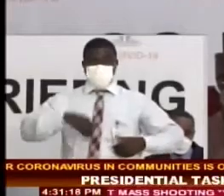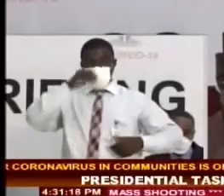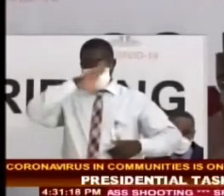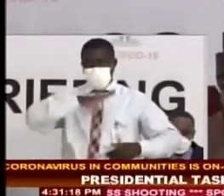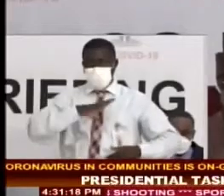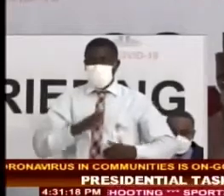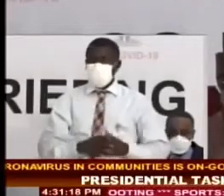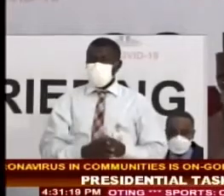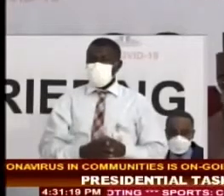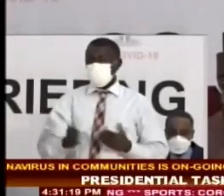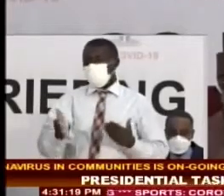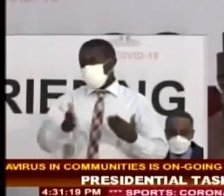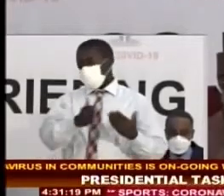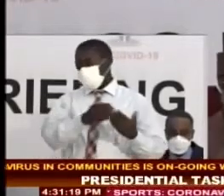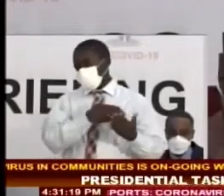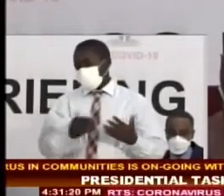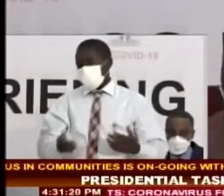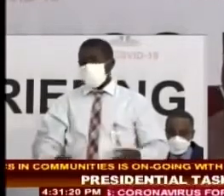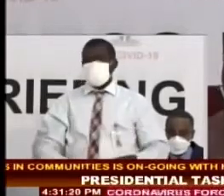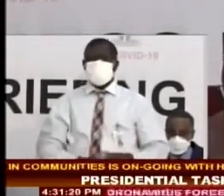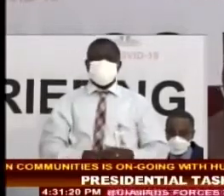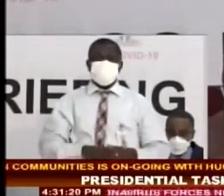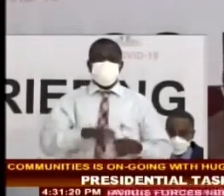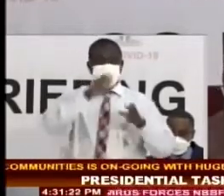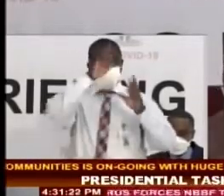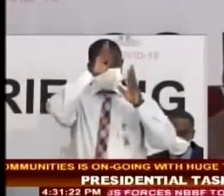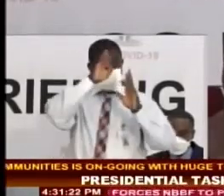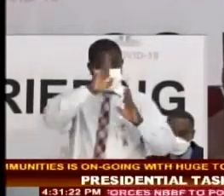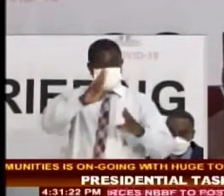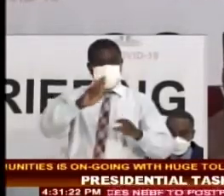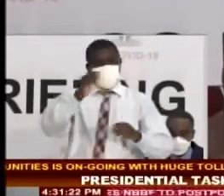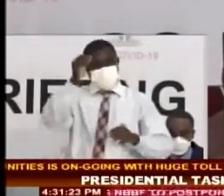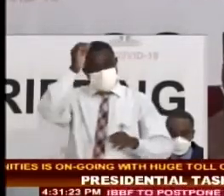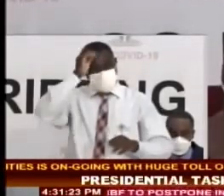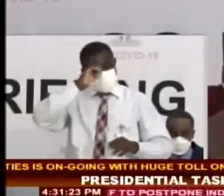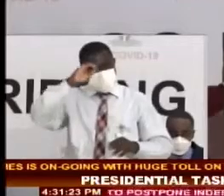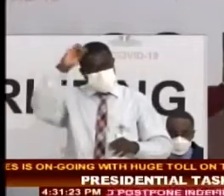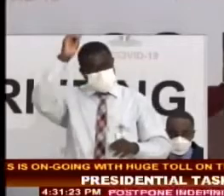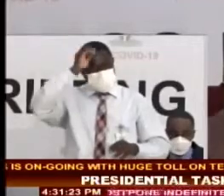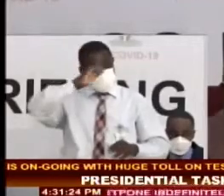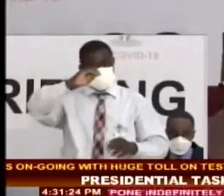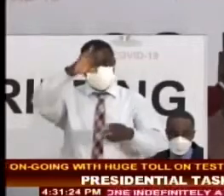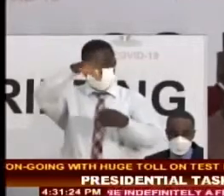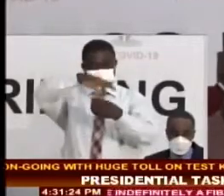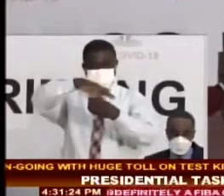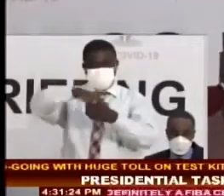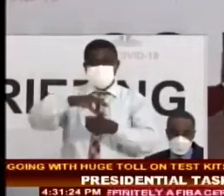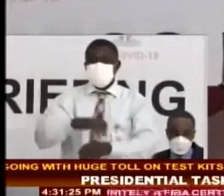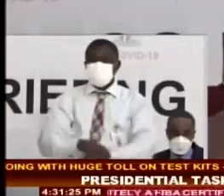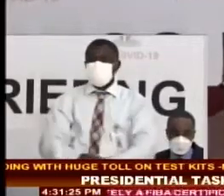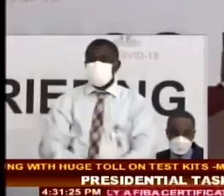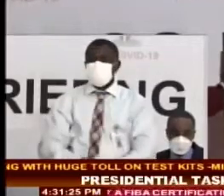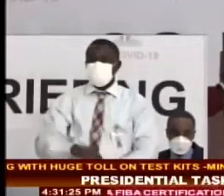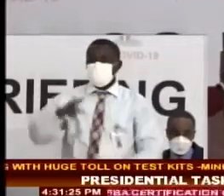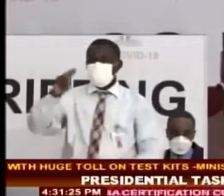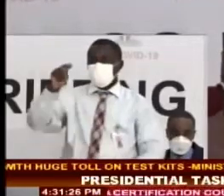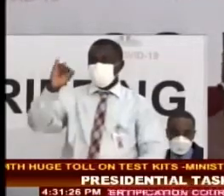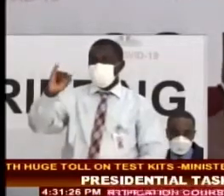although a respected opinion poll, the NOI polls have shown